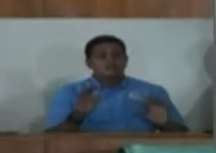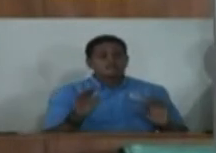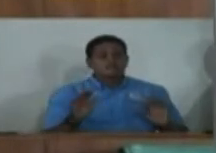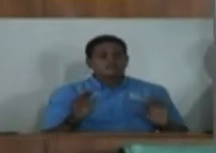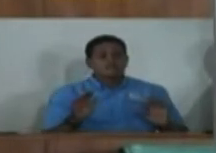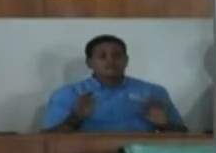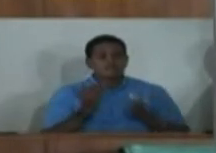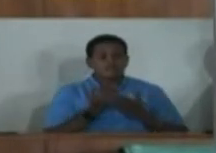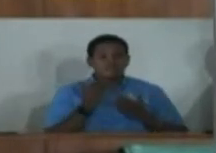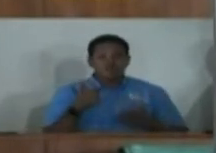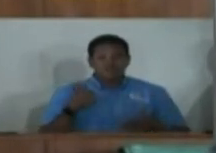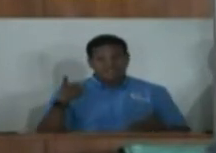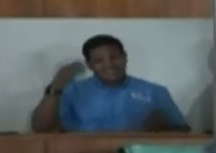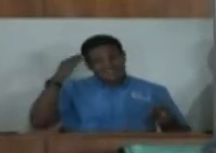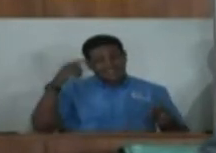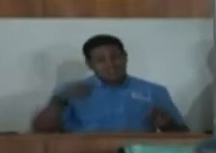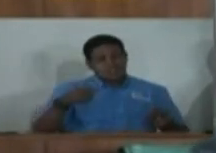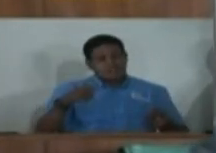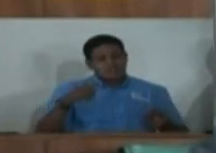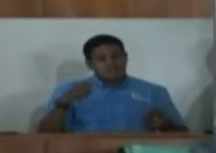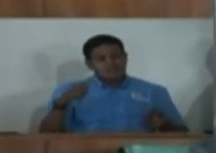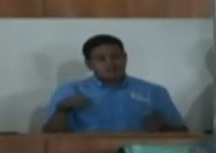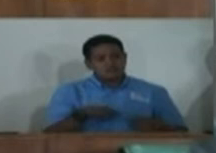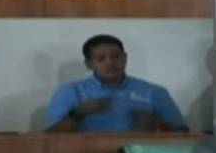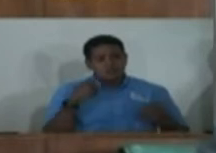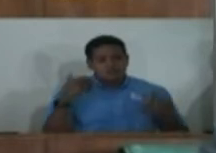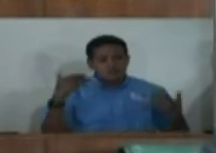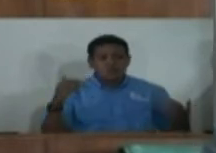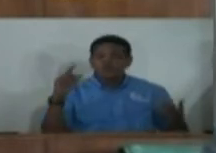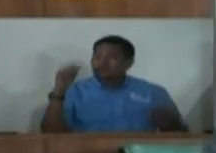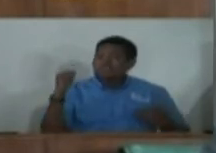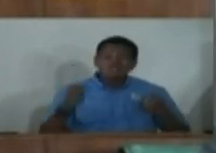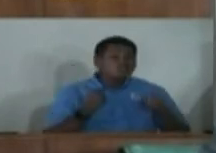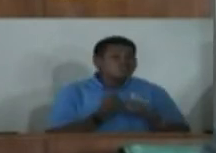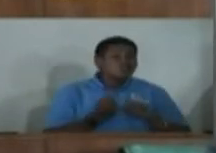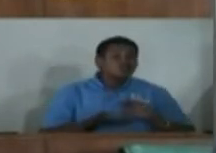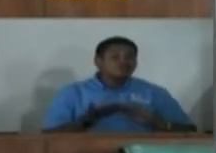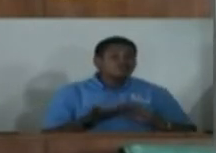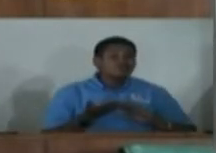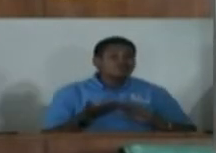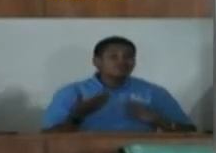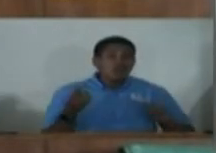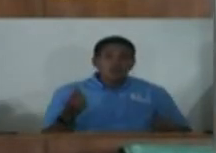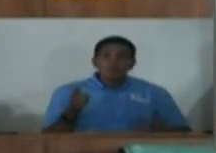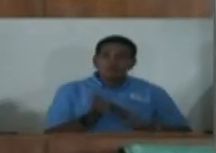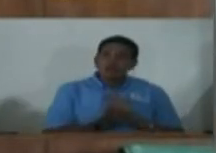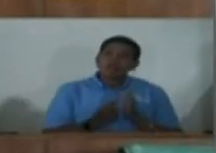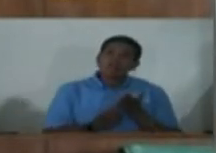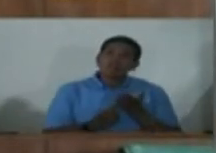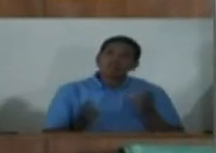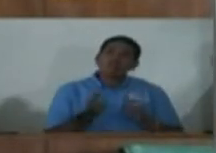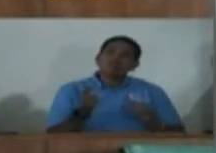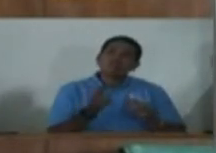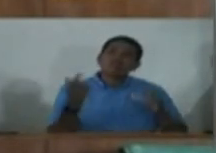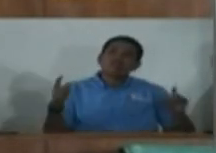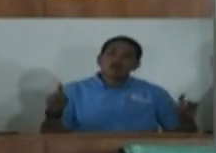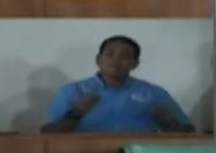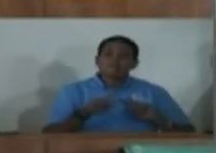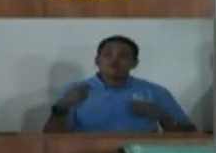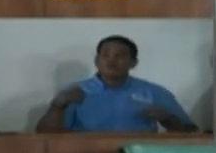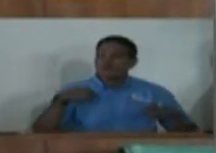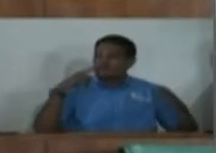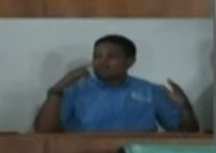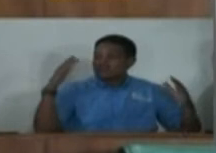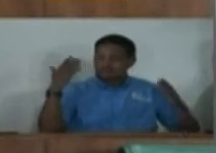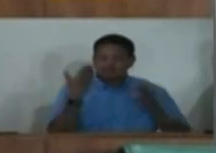Even before me, I think this went on for some 20 odd years. But it is we at least have come to a